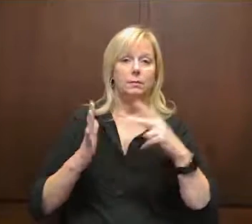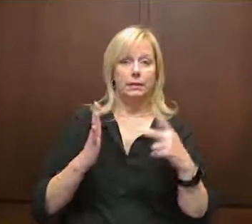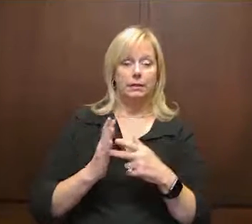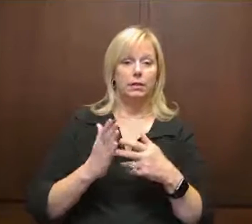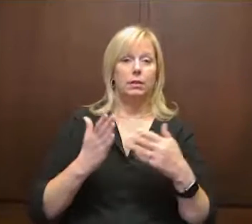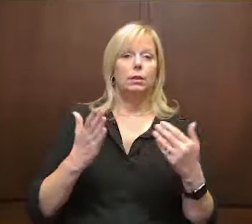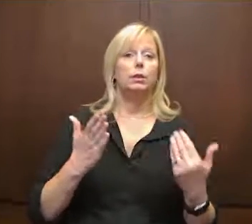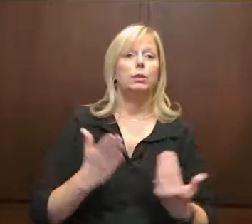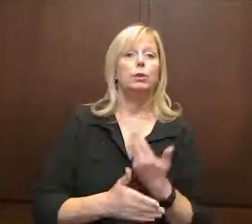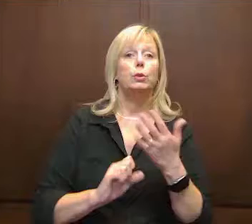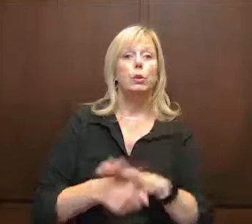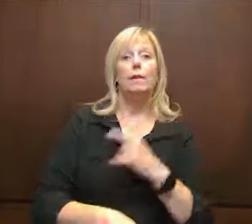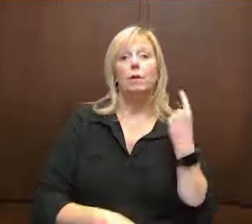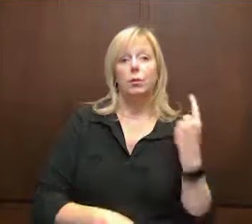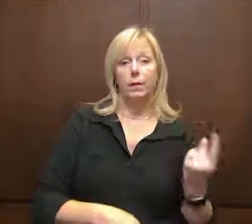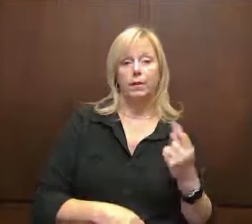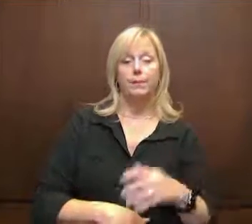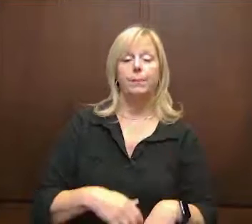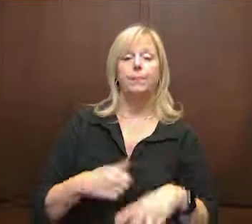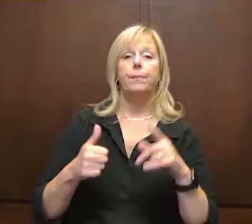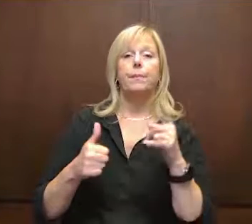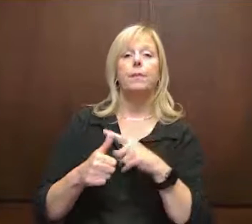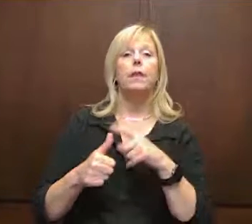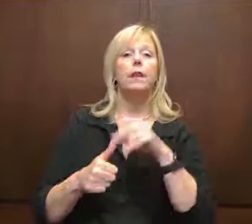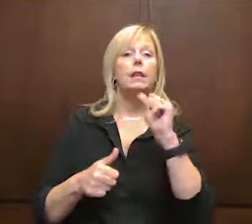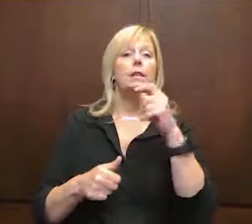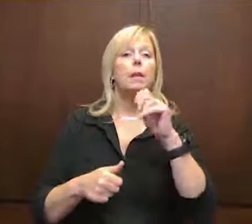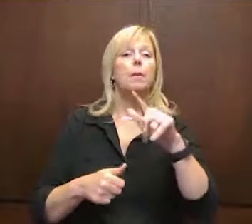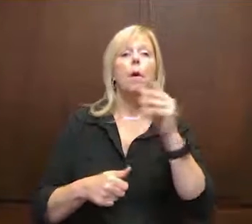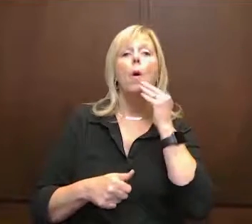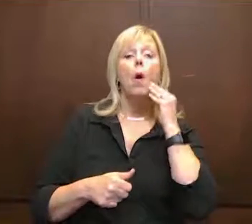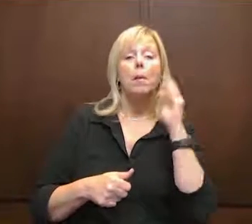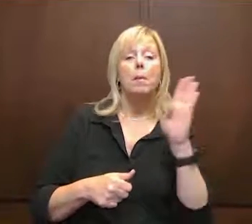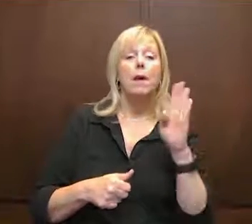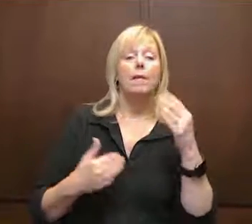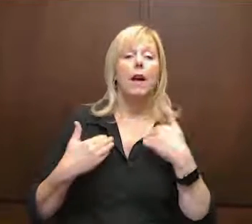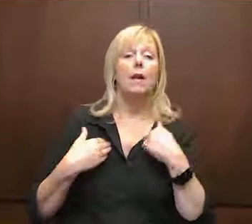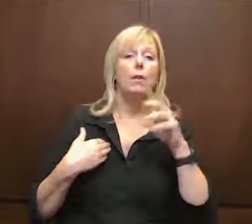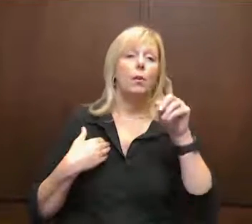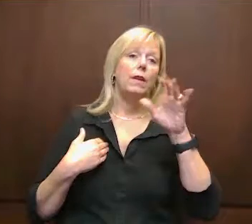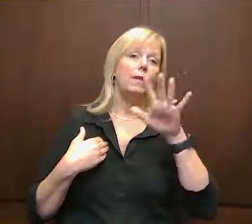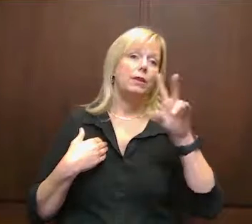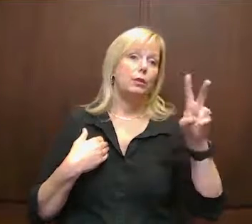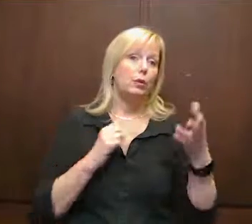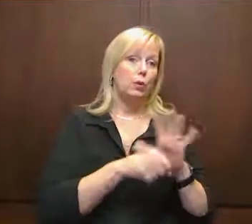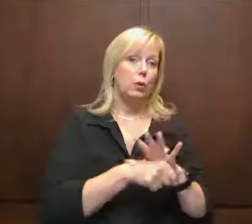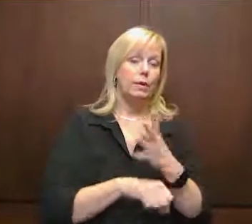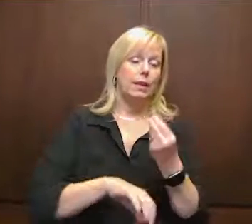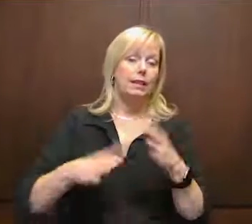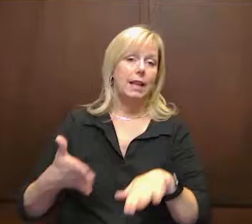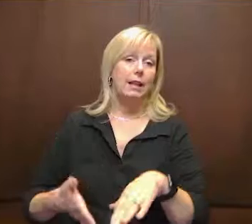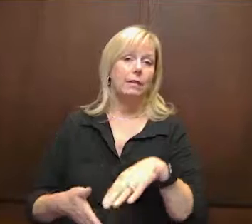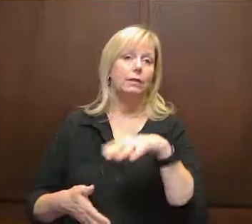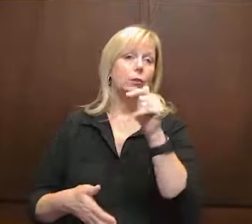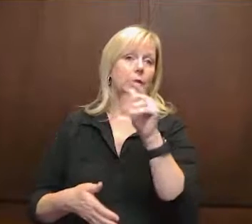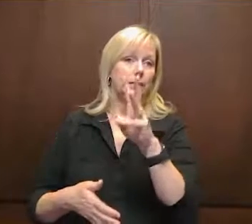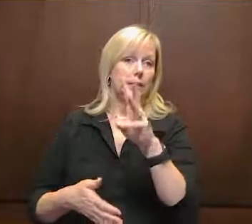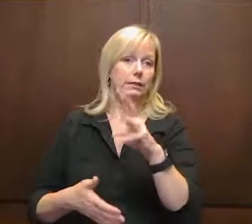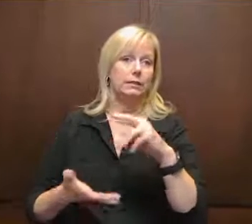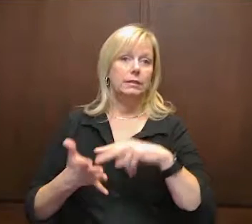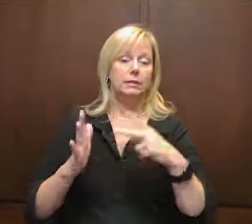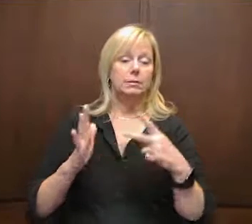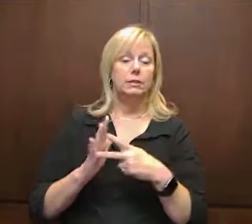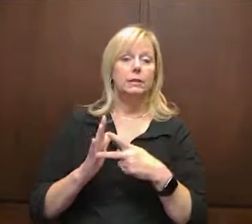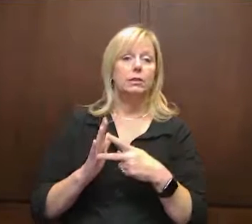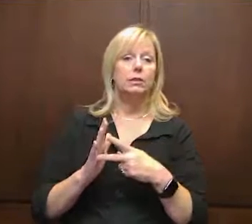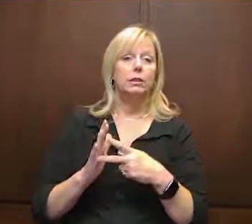an increase of 1 case. St. Paul's Home in Belleville has 152 cases and 26 deaths. That is